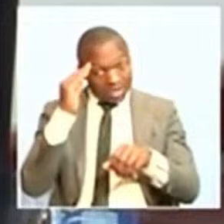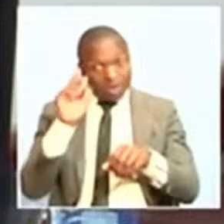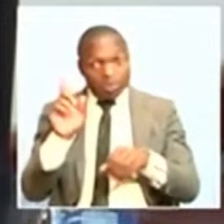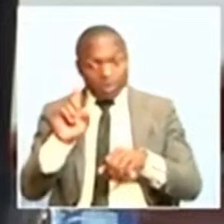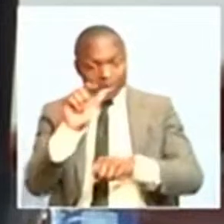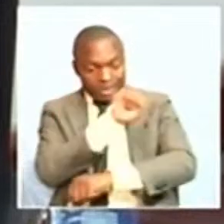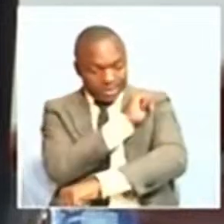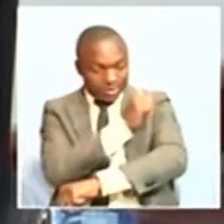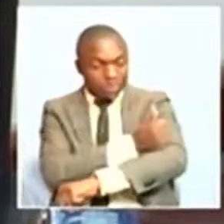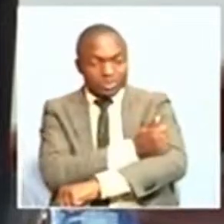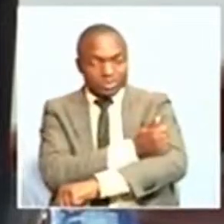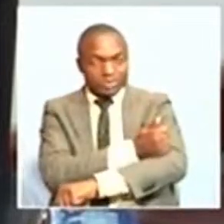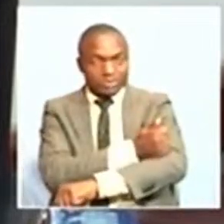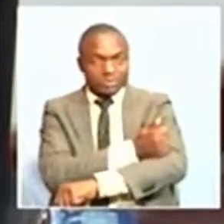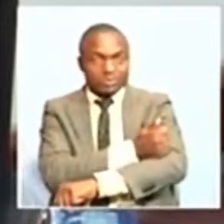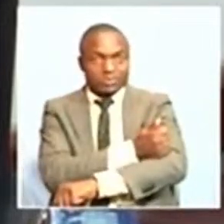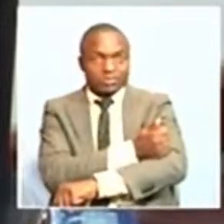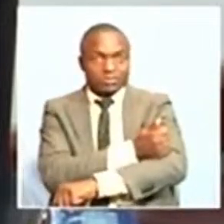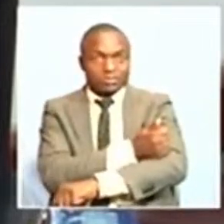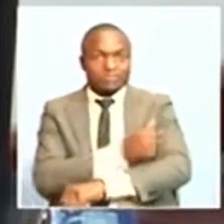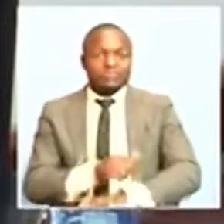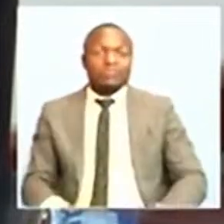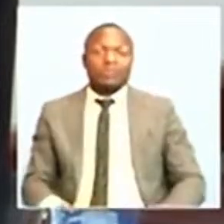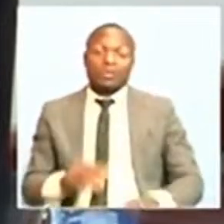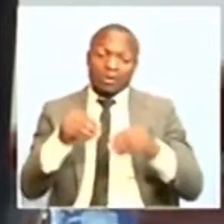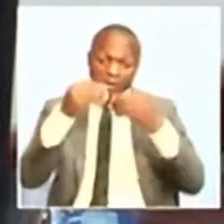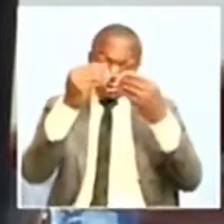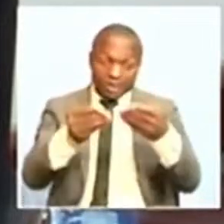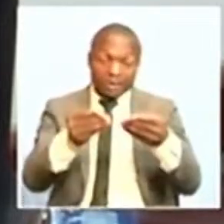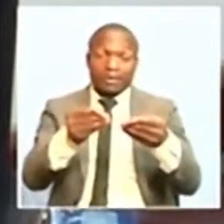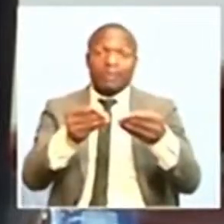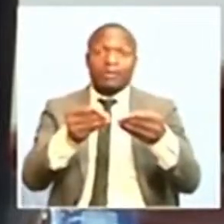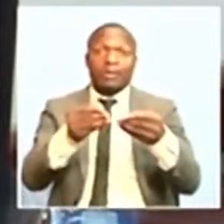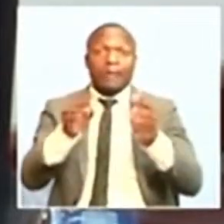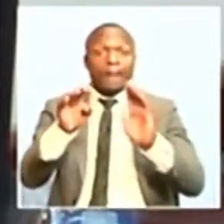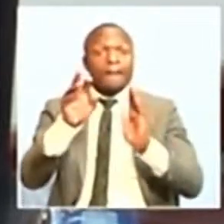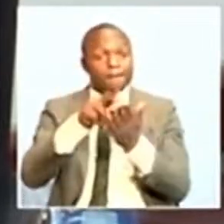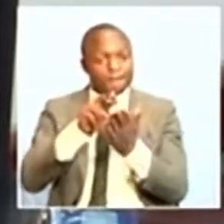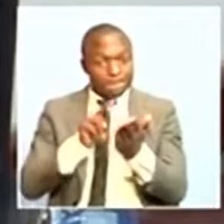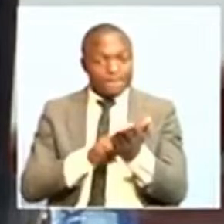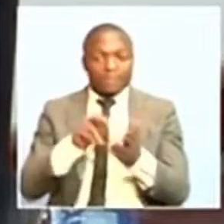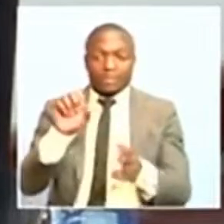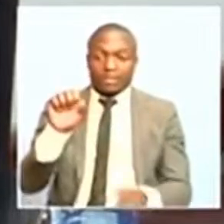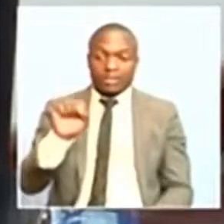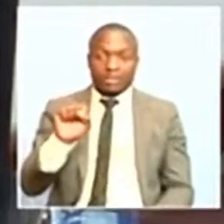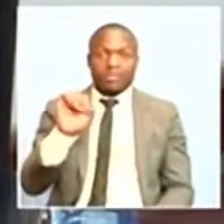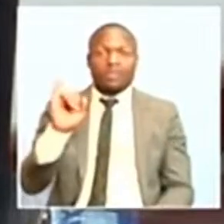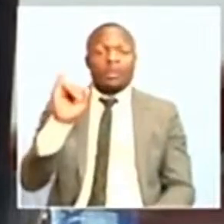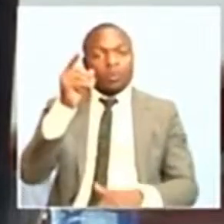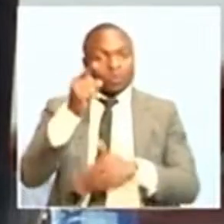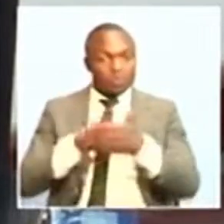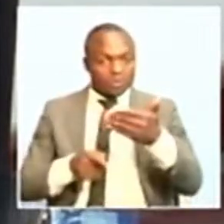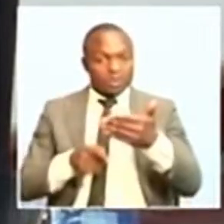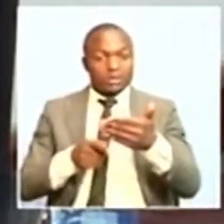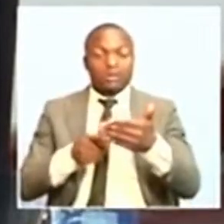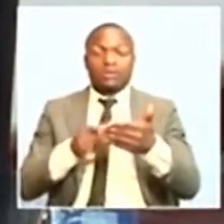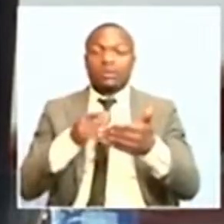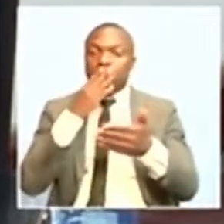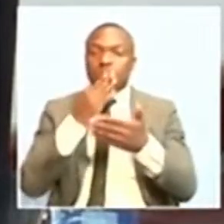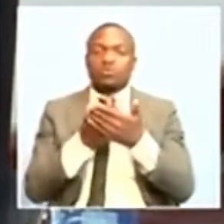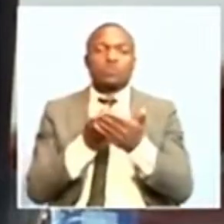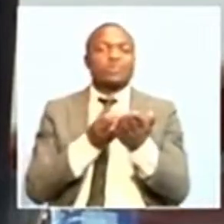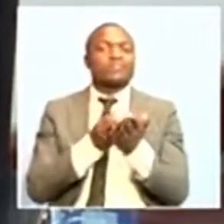authority will issue or publish guidelines, perhaps by SI, on what good